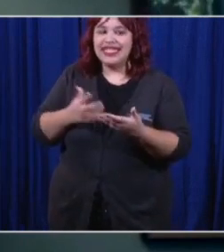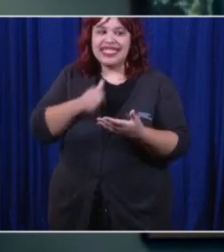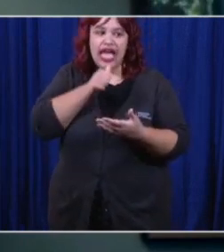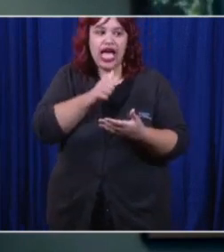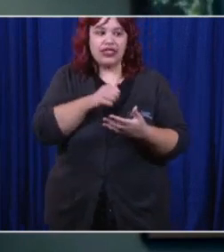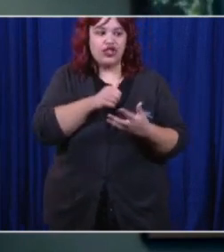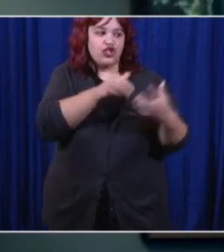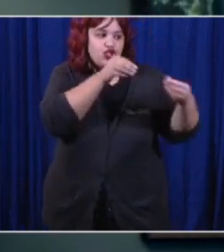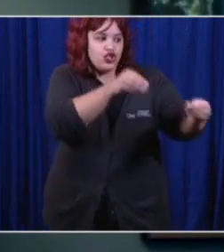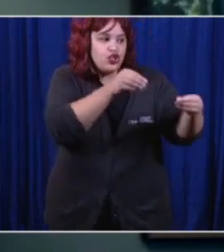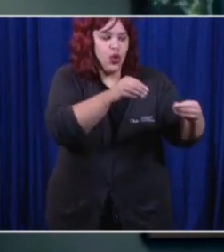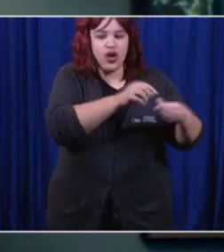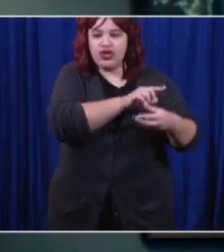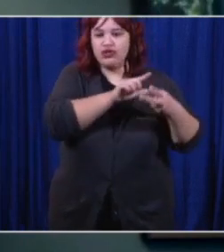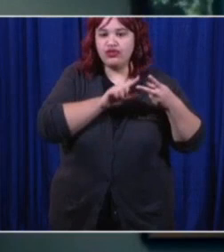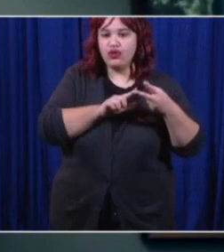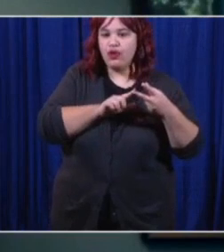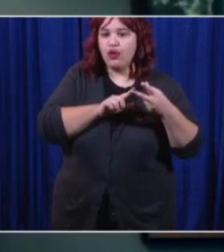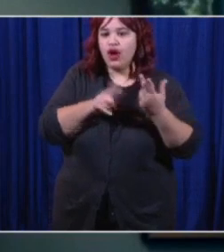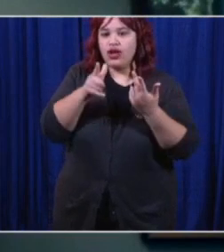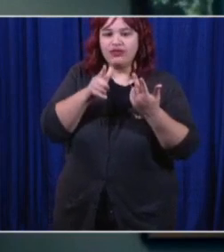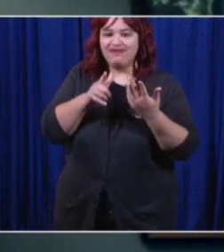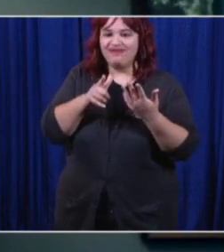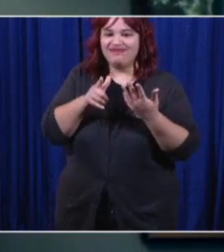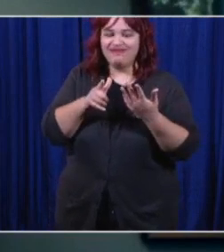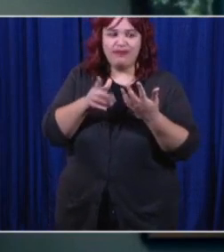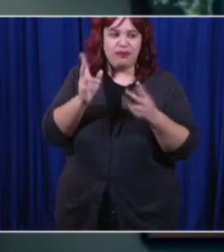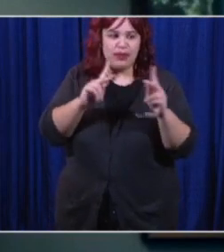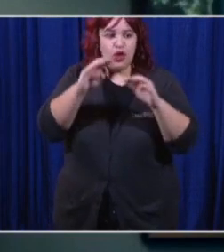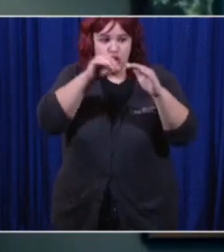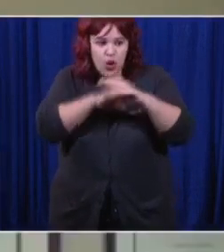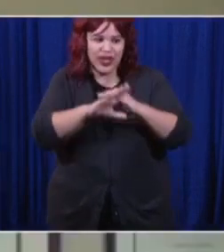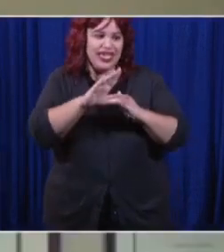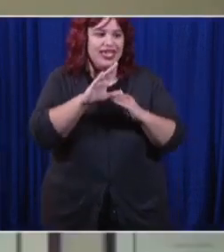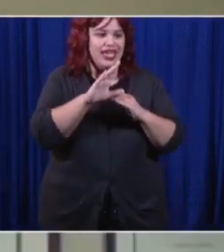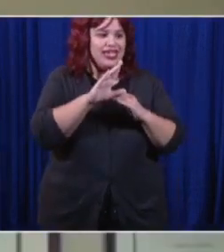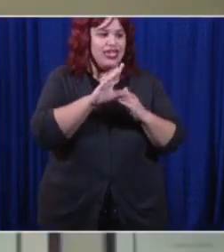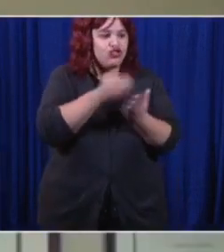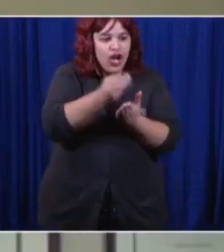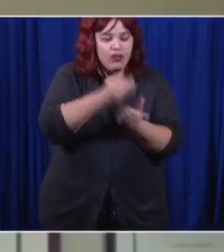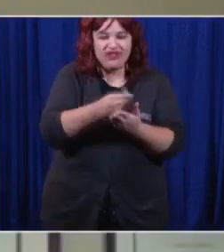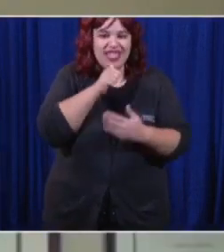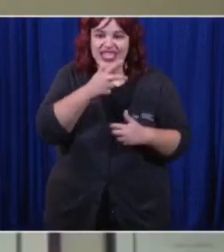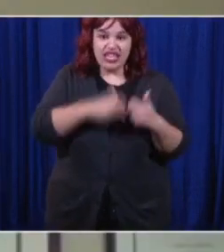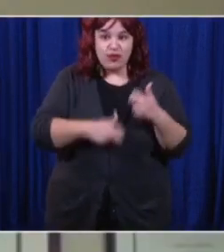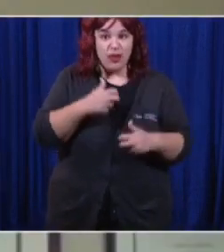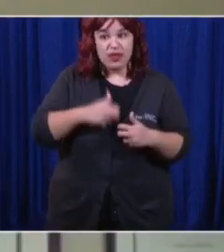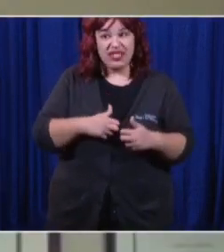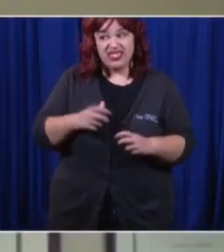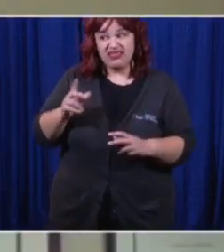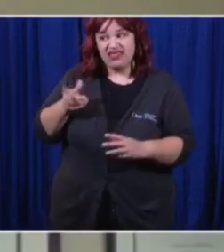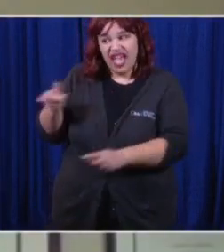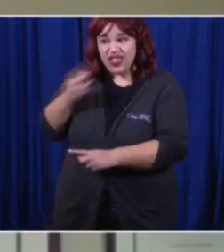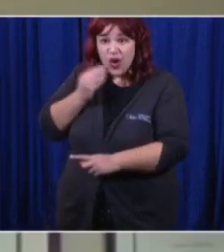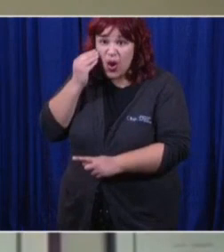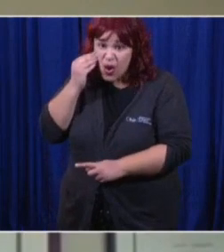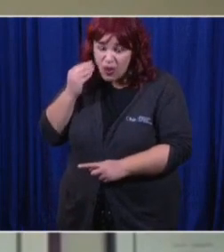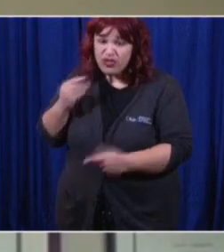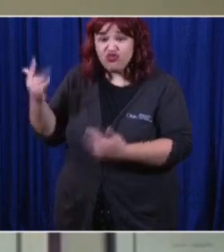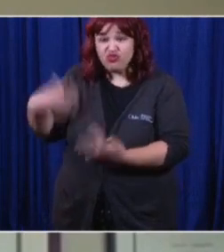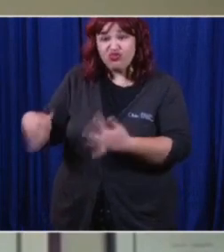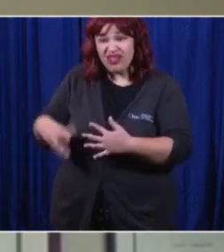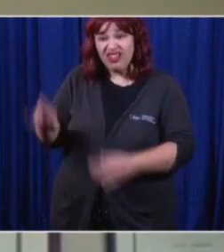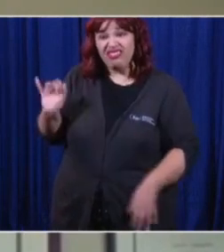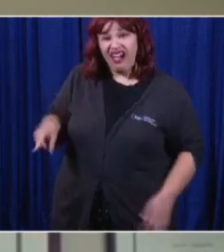really need to look at our own kind of personal behaviors to quell that. Next question is from Josh Rutenberg